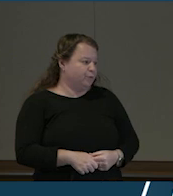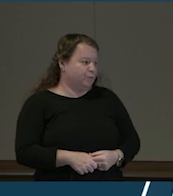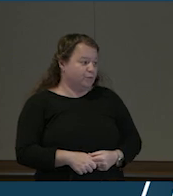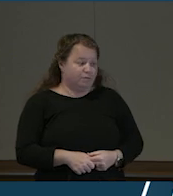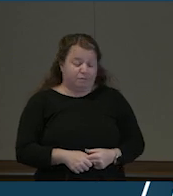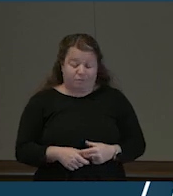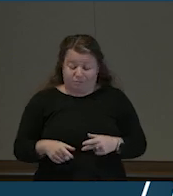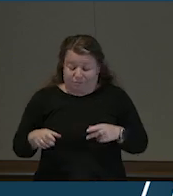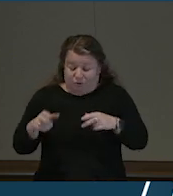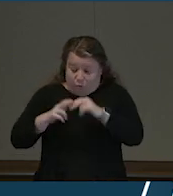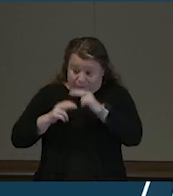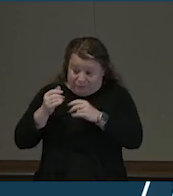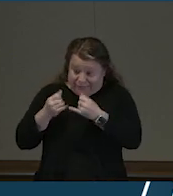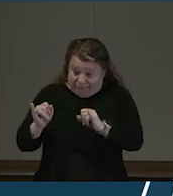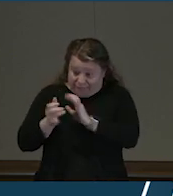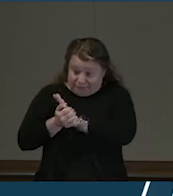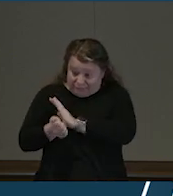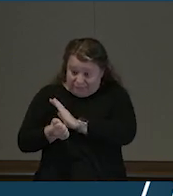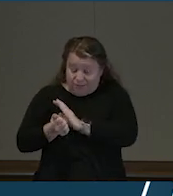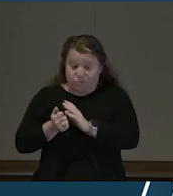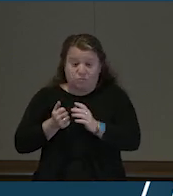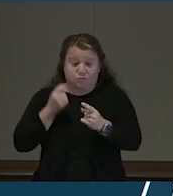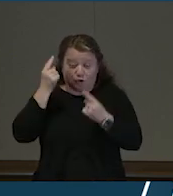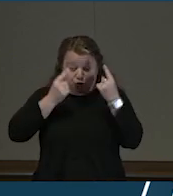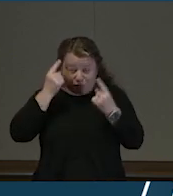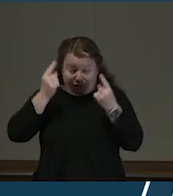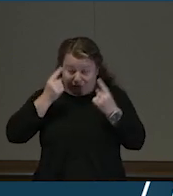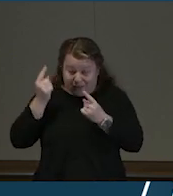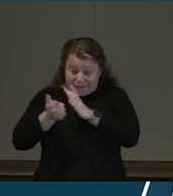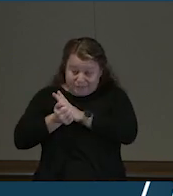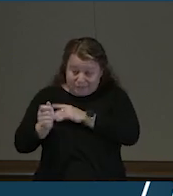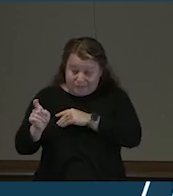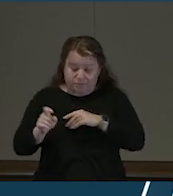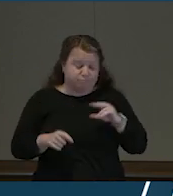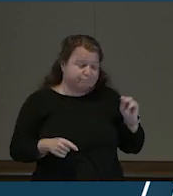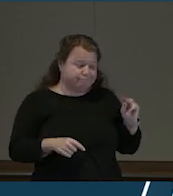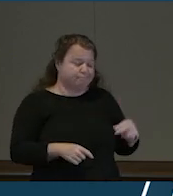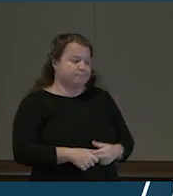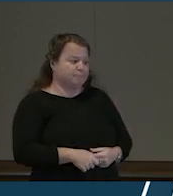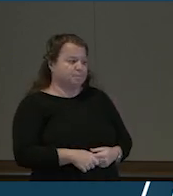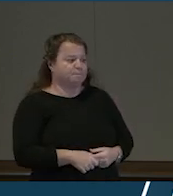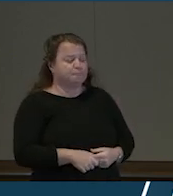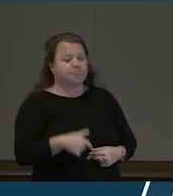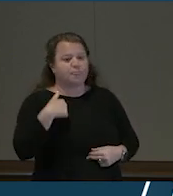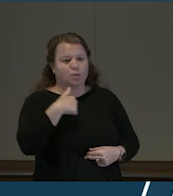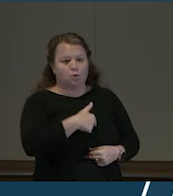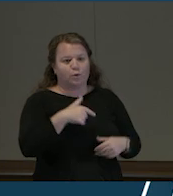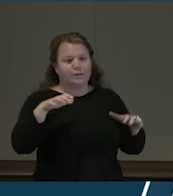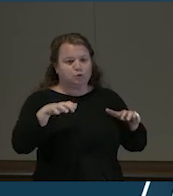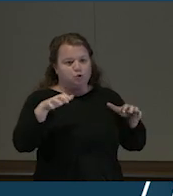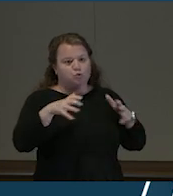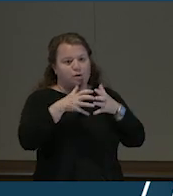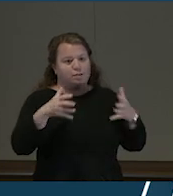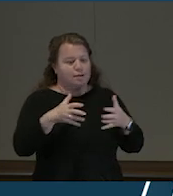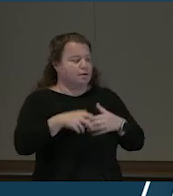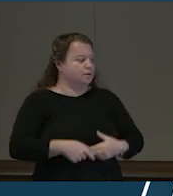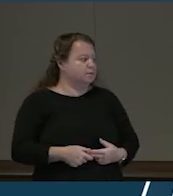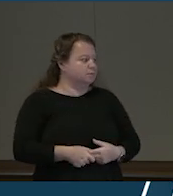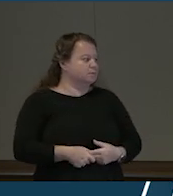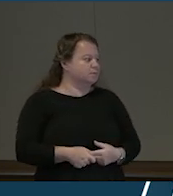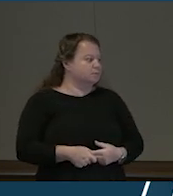your independence skills? Use some critical thinking, right? So we do this a lot. Stay right here.